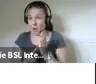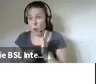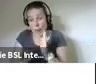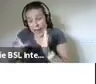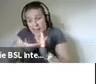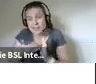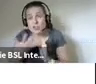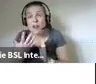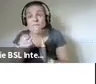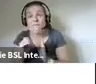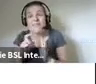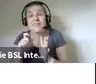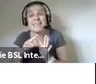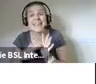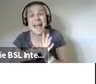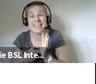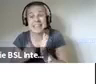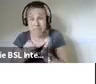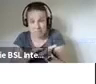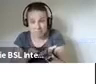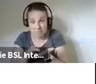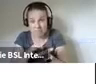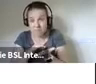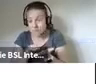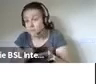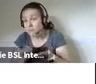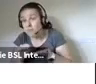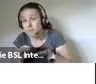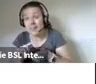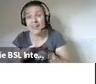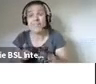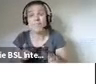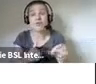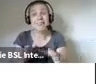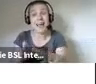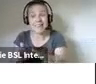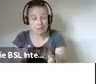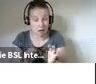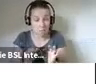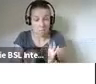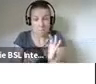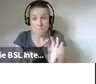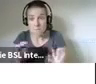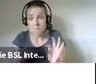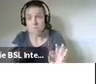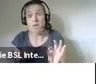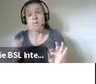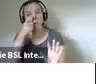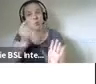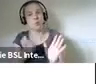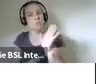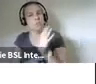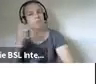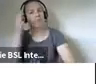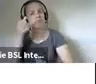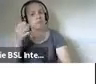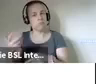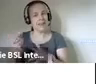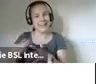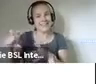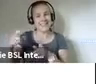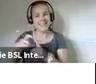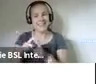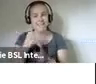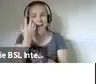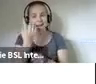cents investment in different sectors to be able to achieve inclusive early childhood development. And I think that